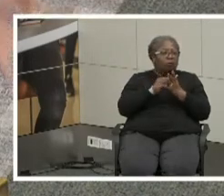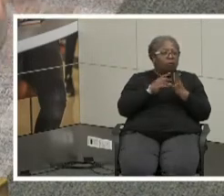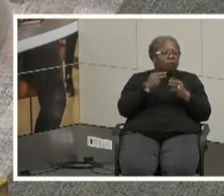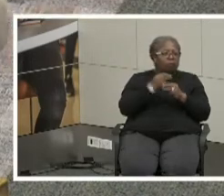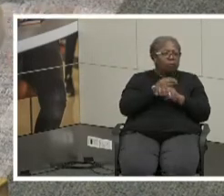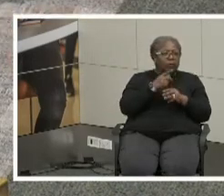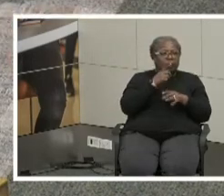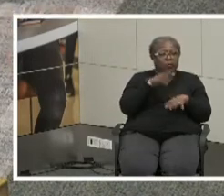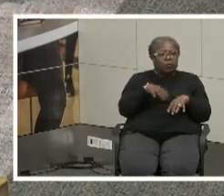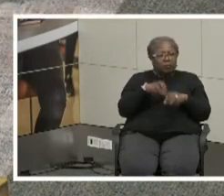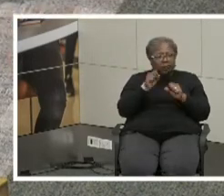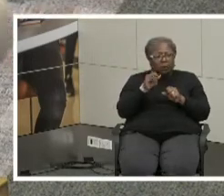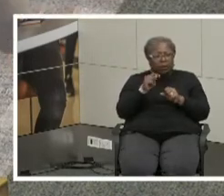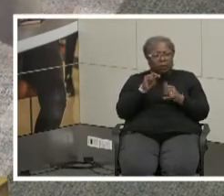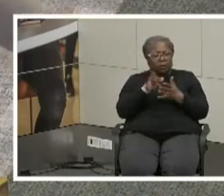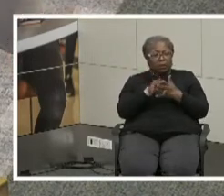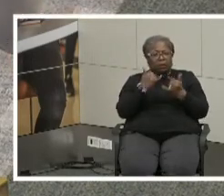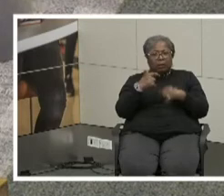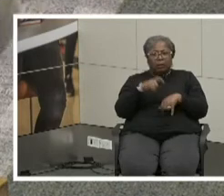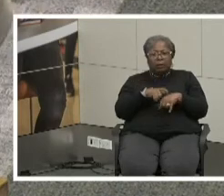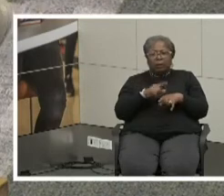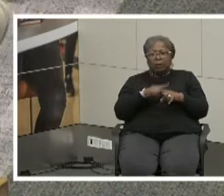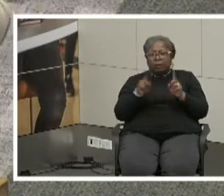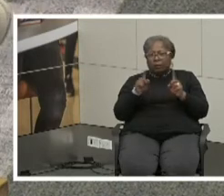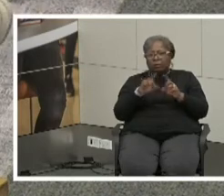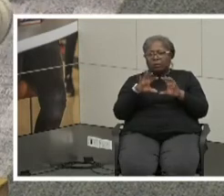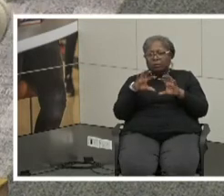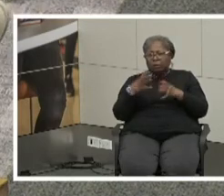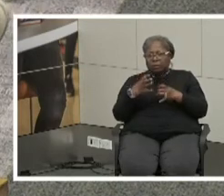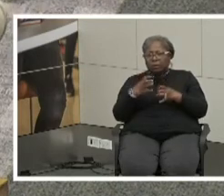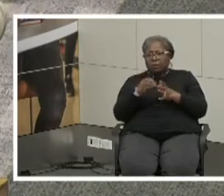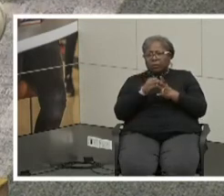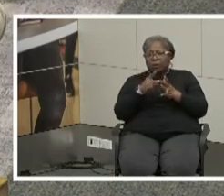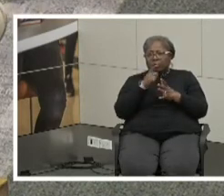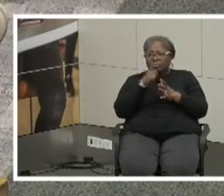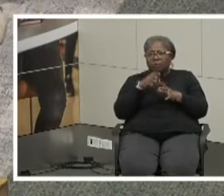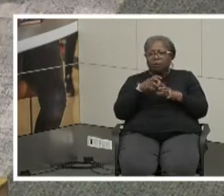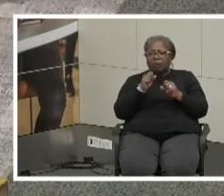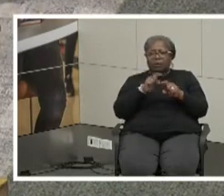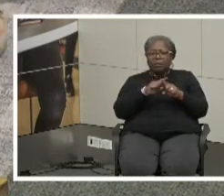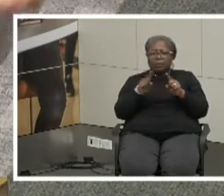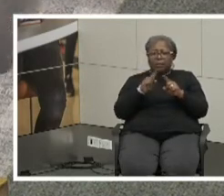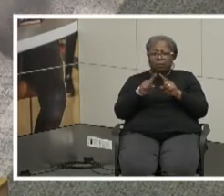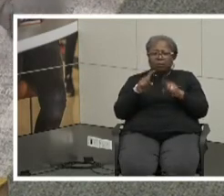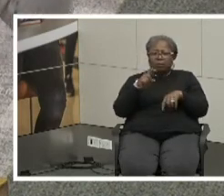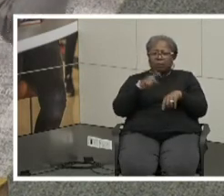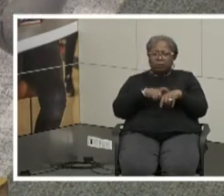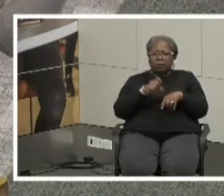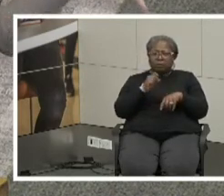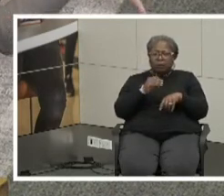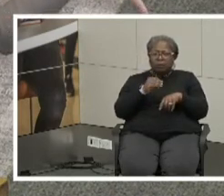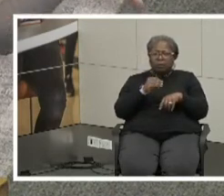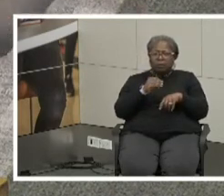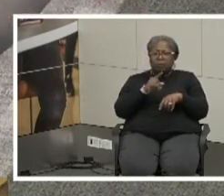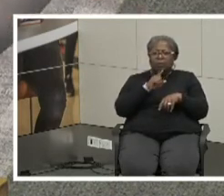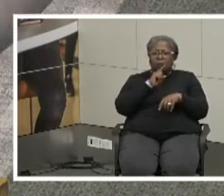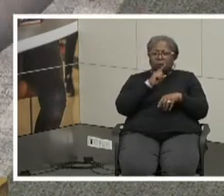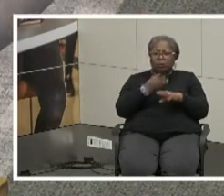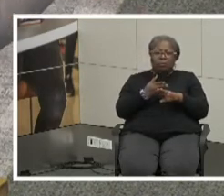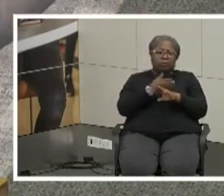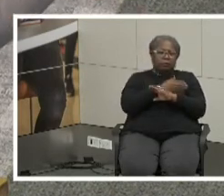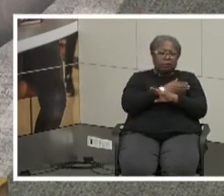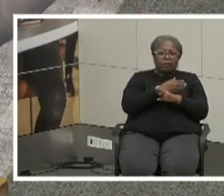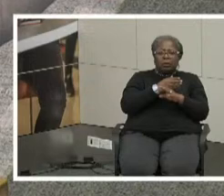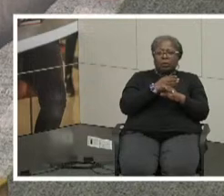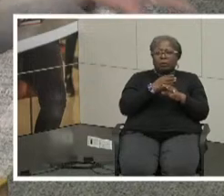students are taking it at this time it's just different populations of students that are taking it for different reasons and so really prior to the